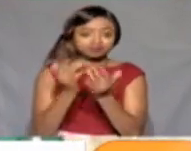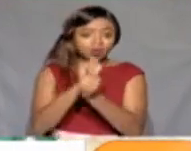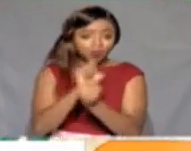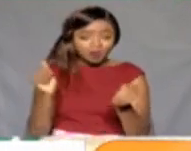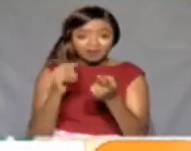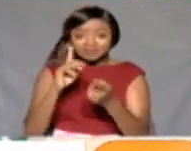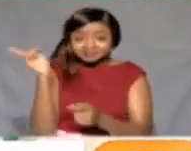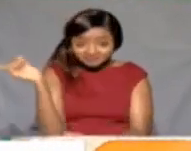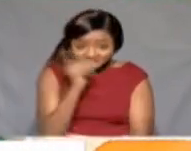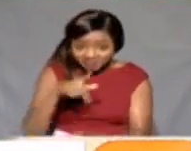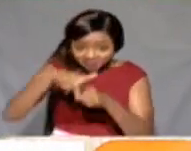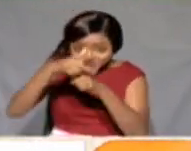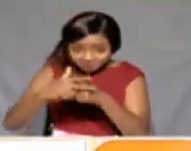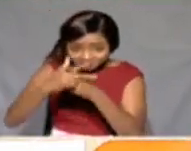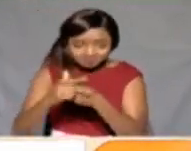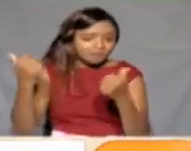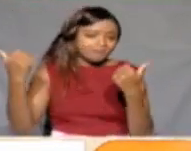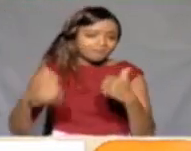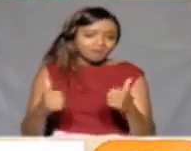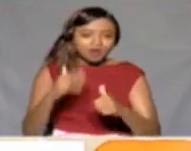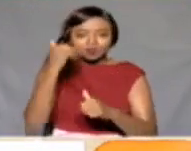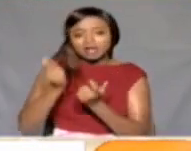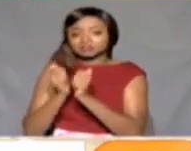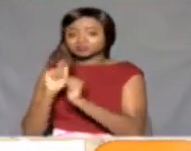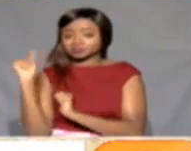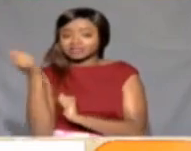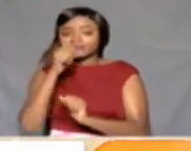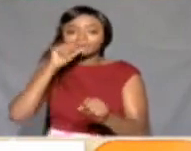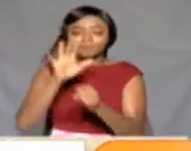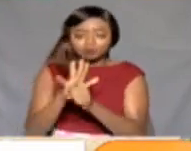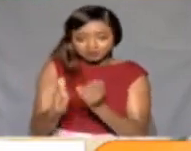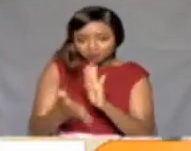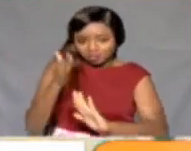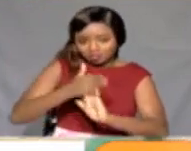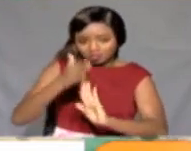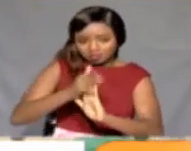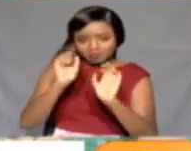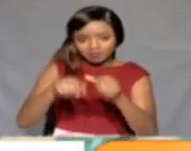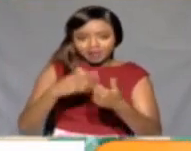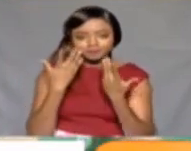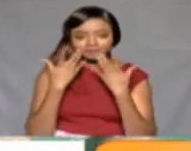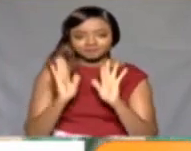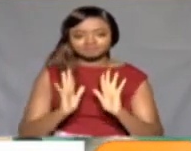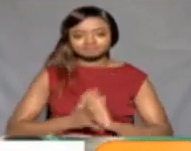upgrade is not complete yet, as Sports Kenya promised to speed up the completion.